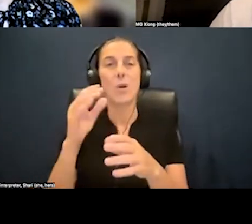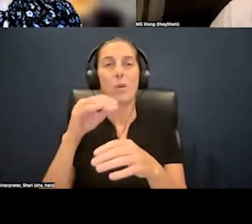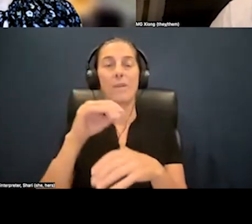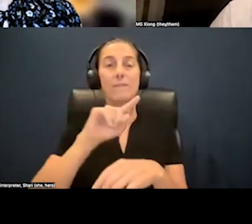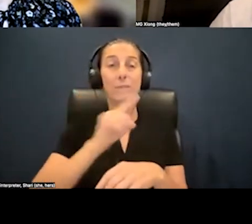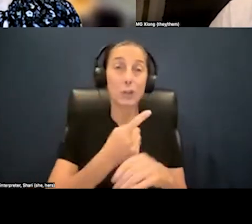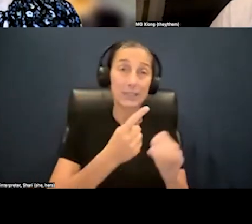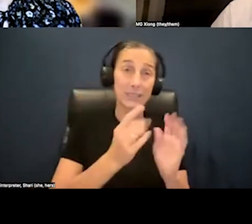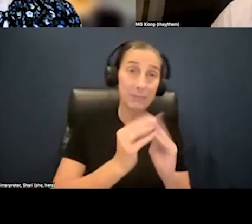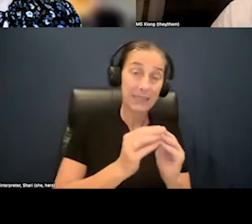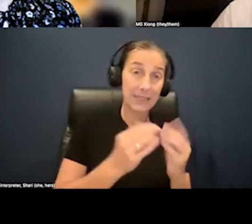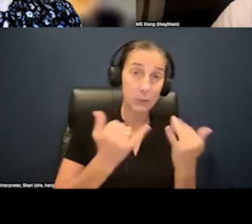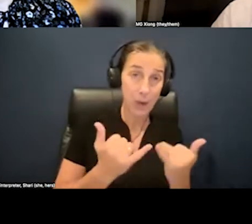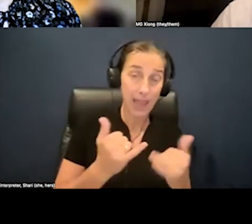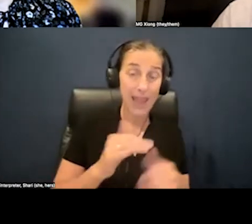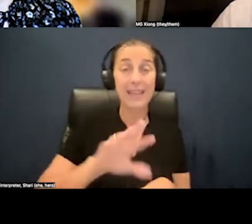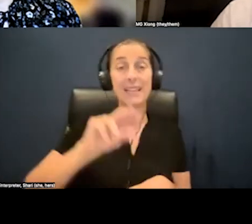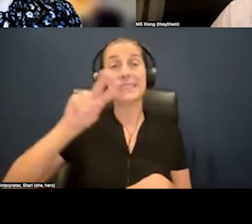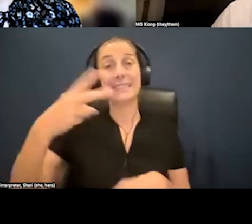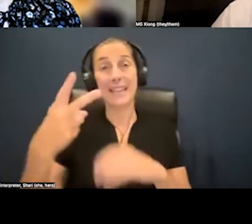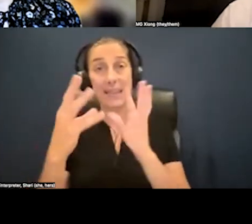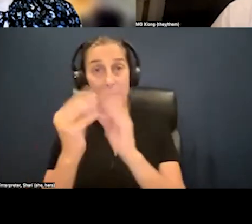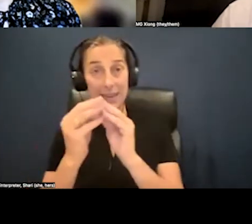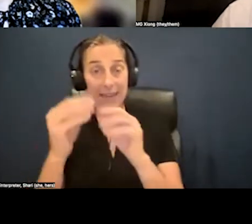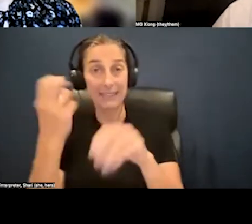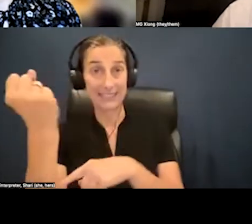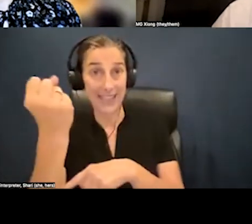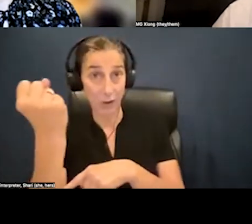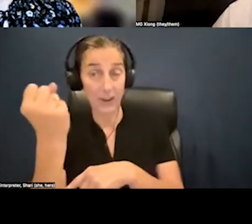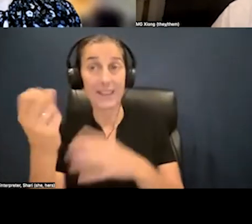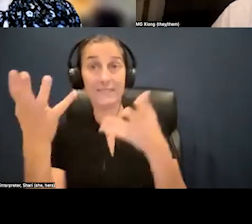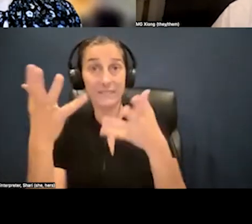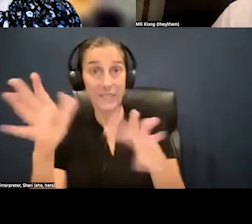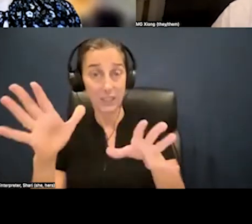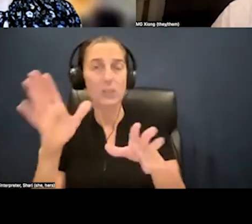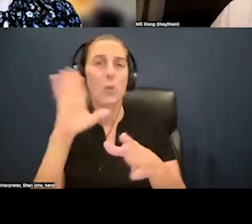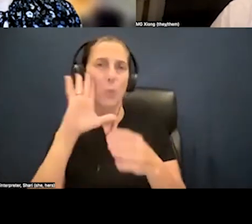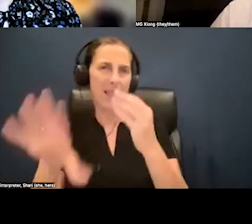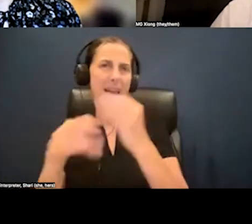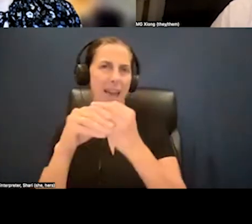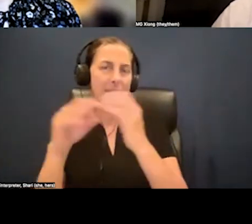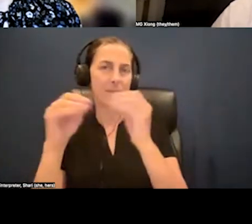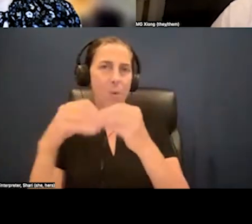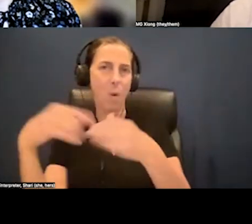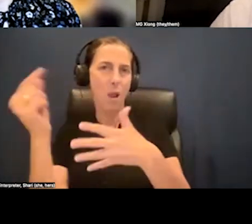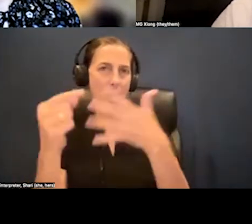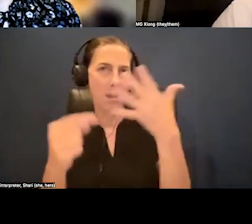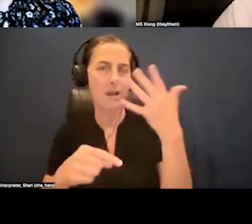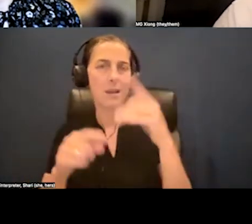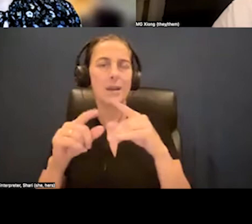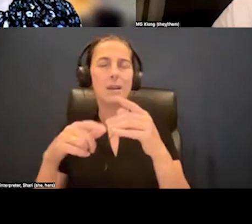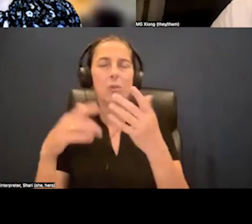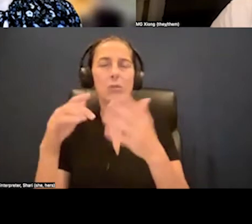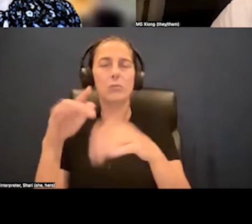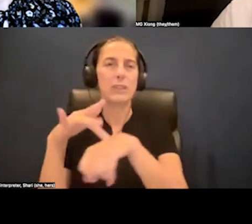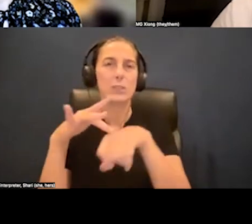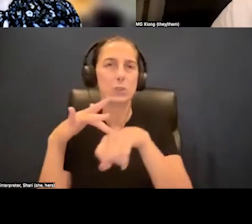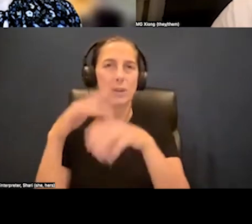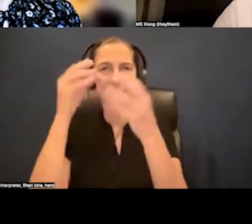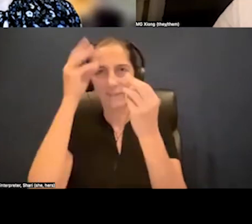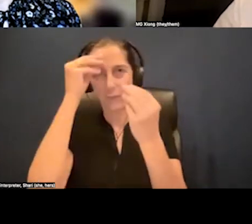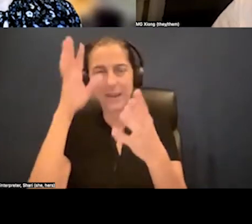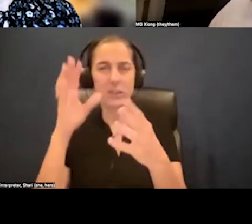to rehash what Claire and MG said about having community and having a care team,